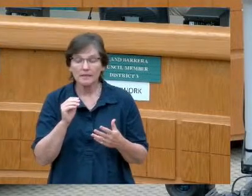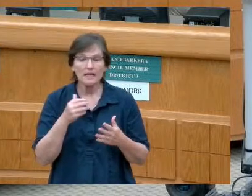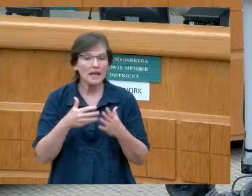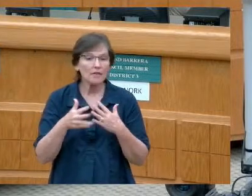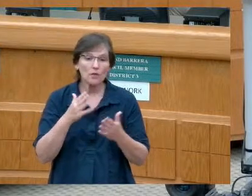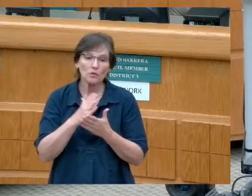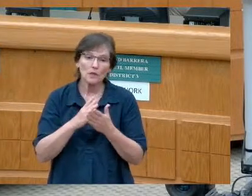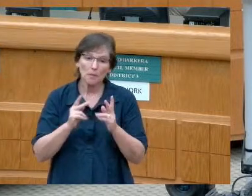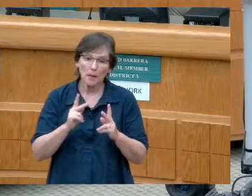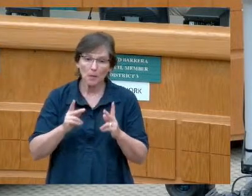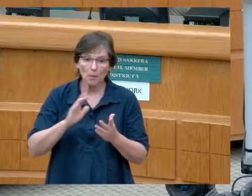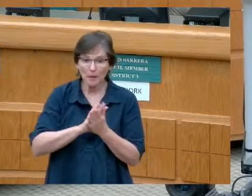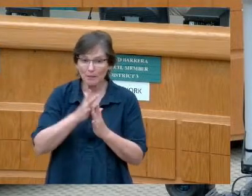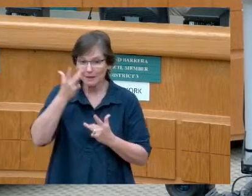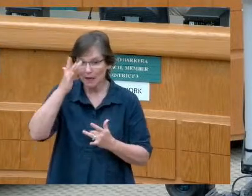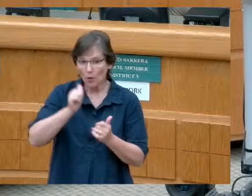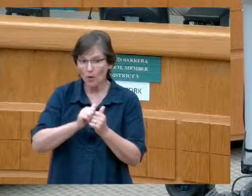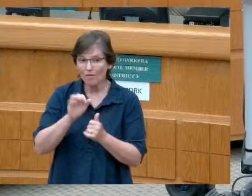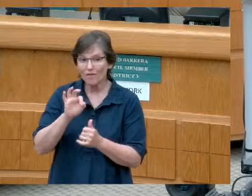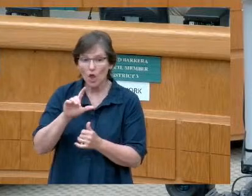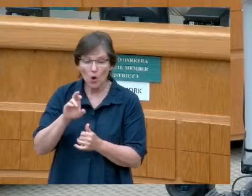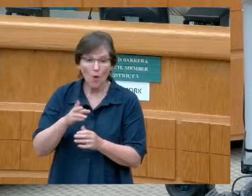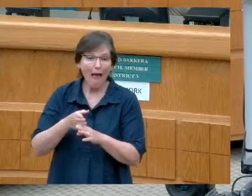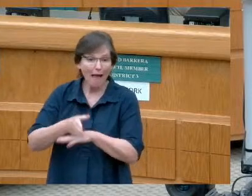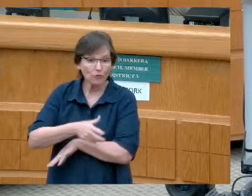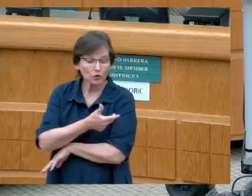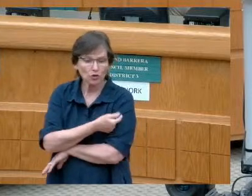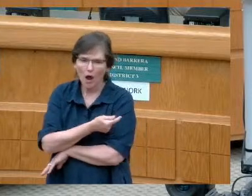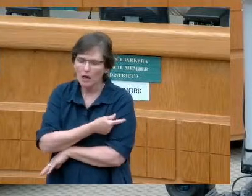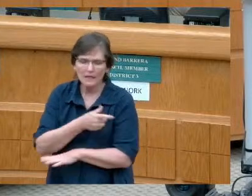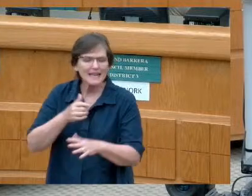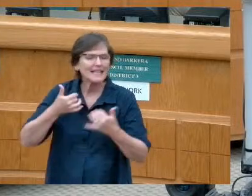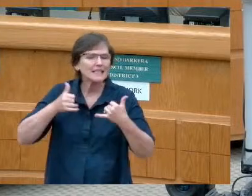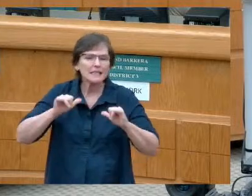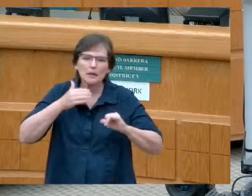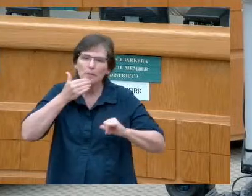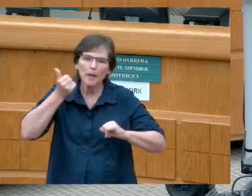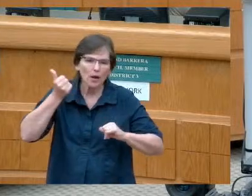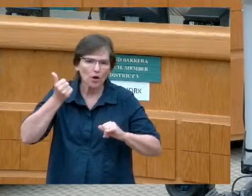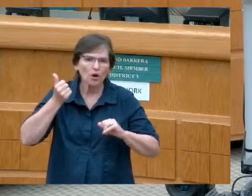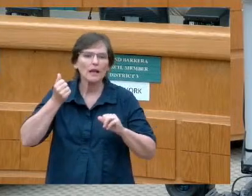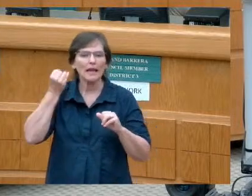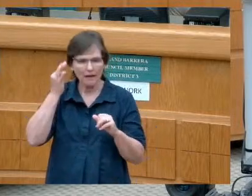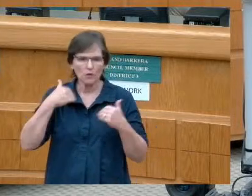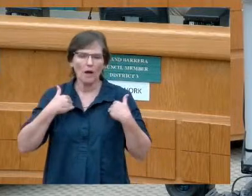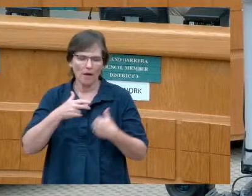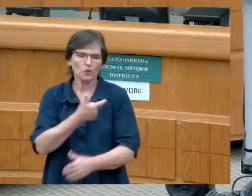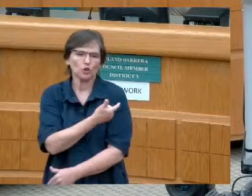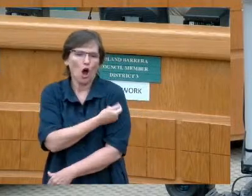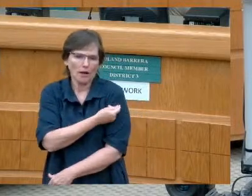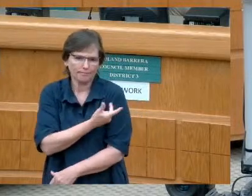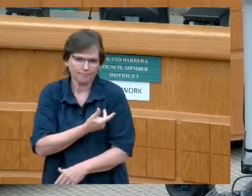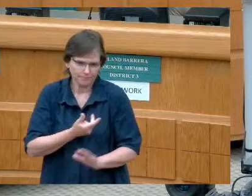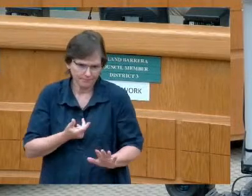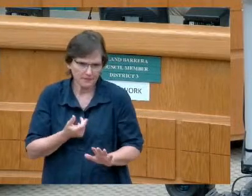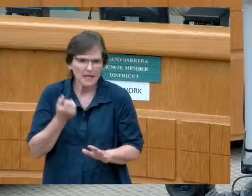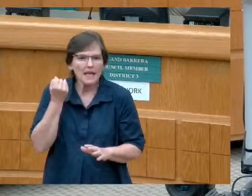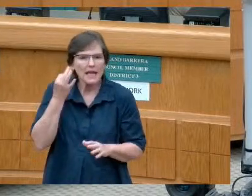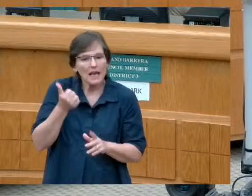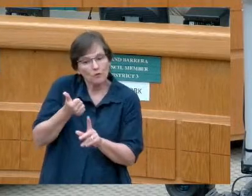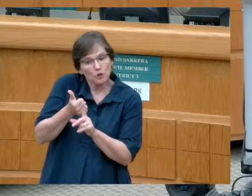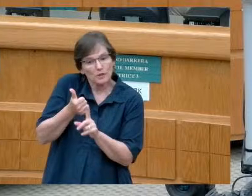do become symptomatic for COVID-19 during the flu season and you've had your flu shot, your physician may only have to rule